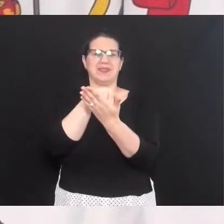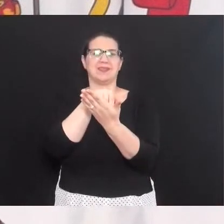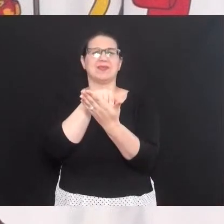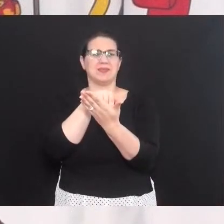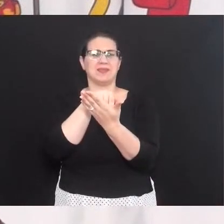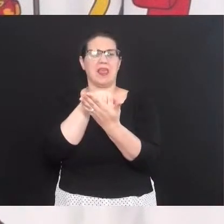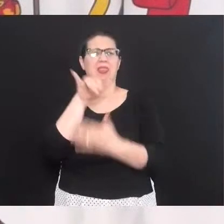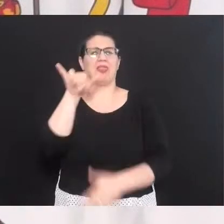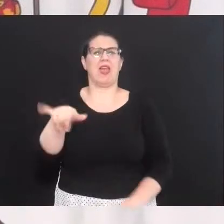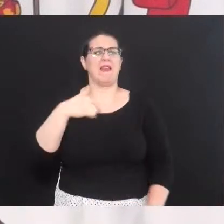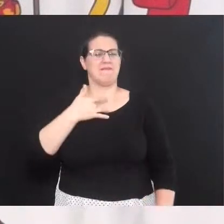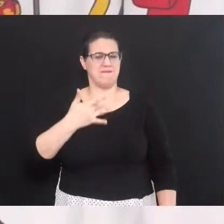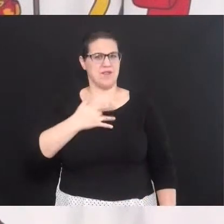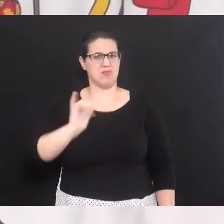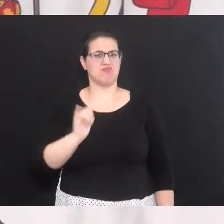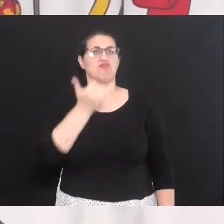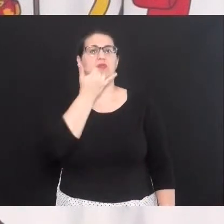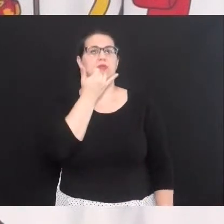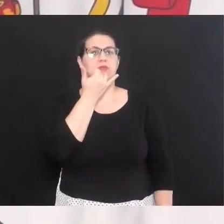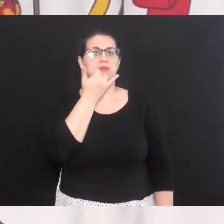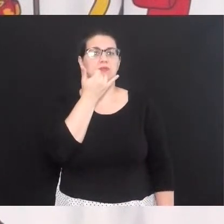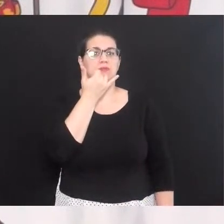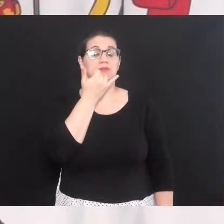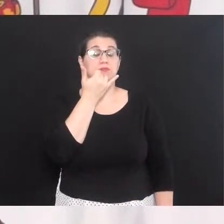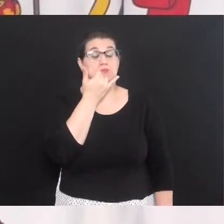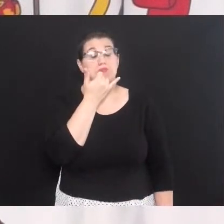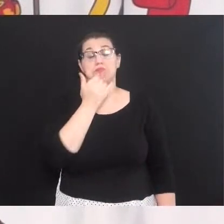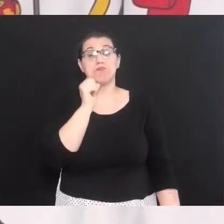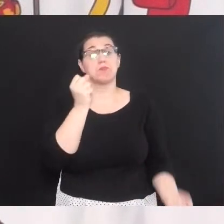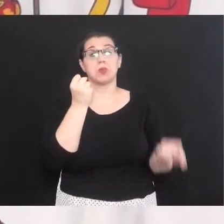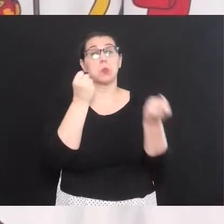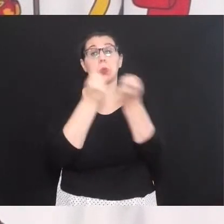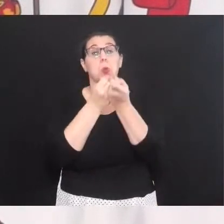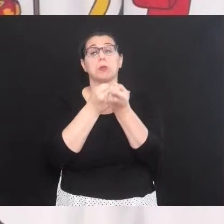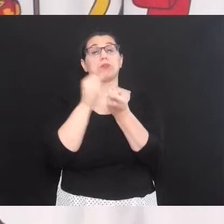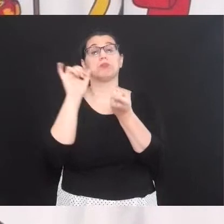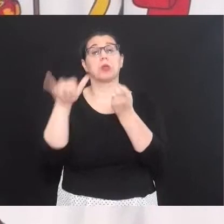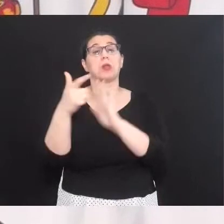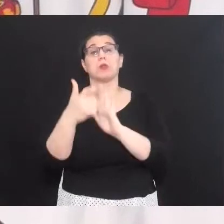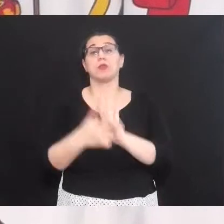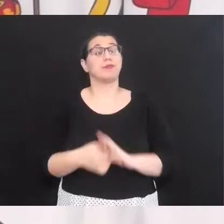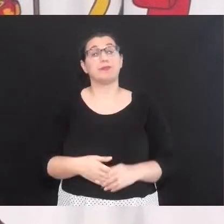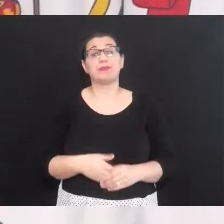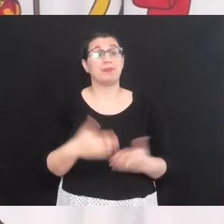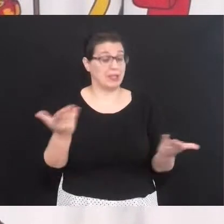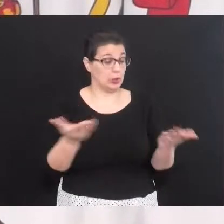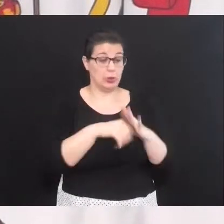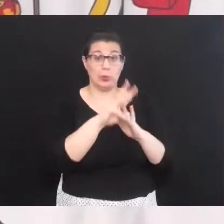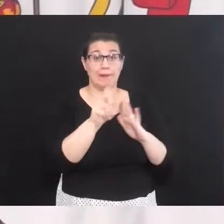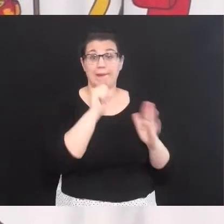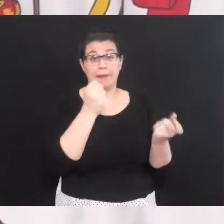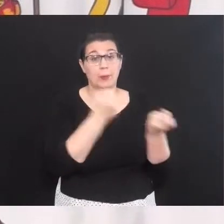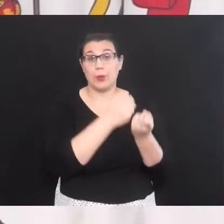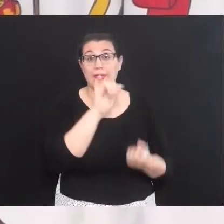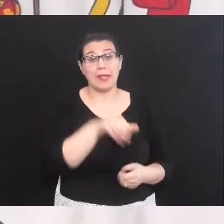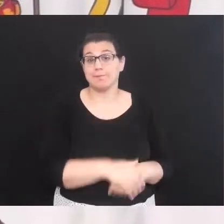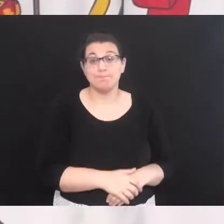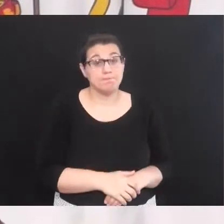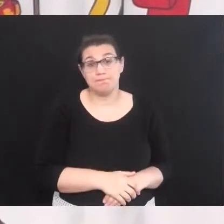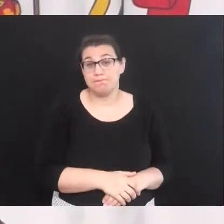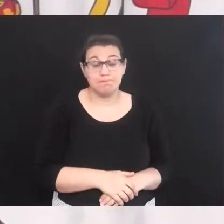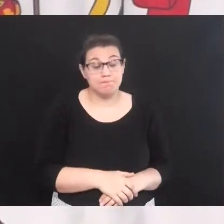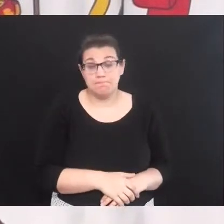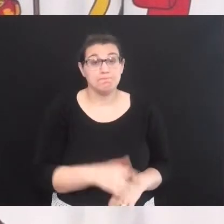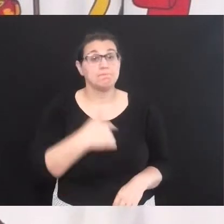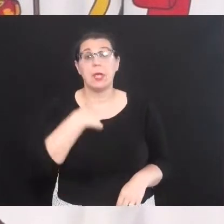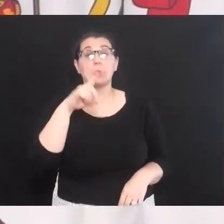think that is wrong. I am absolutely not in support of doing that in any way in the state of West Virginia. I am absolutely